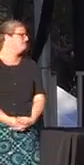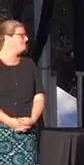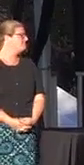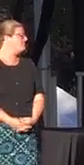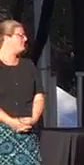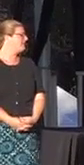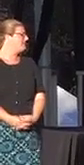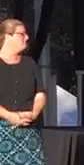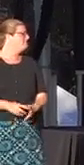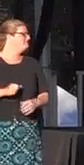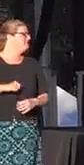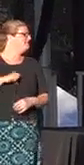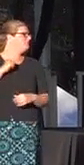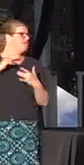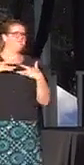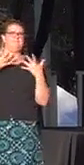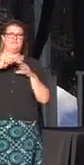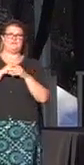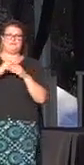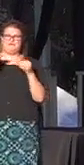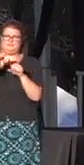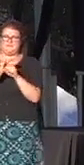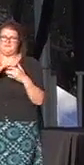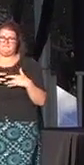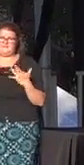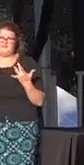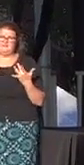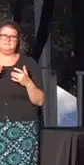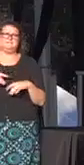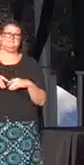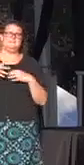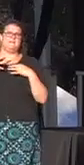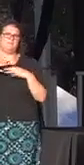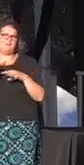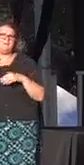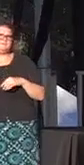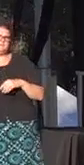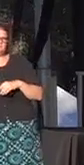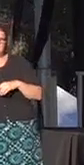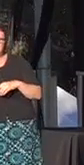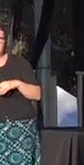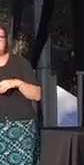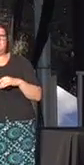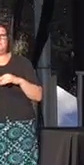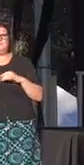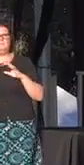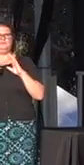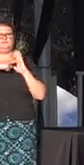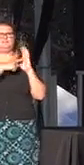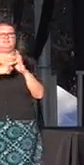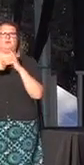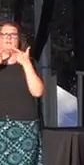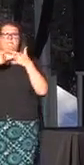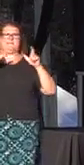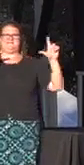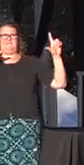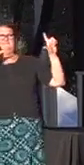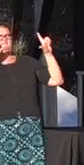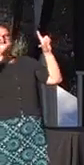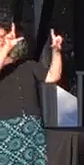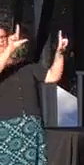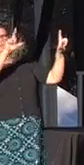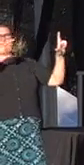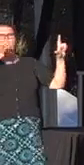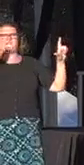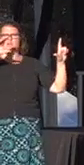But pride events, including this event tonight, the parade tomorrow, will be featured prominently on the big video board throughout the weekend at